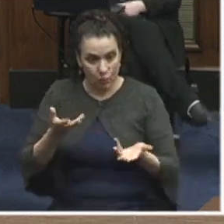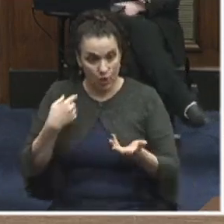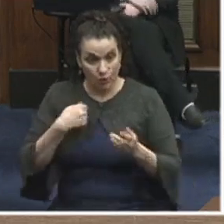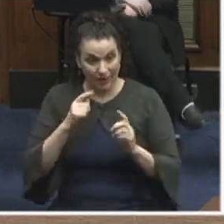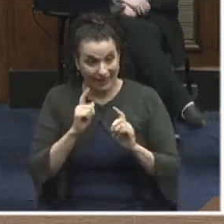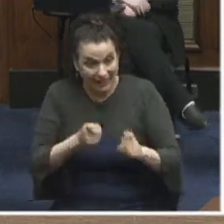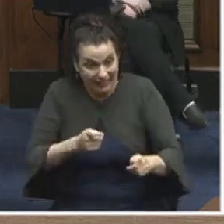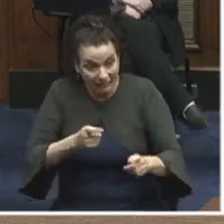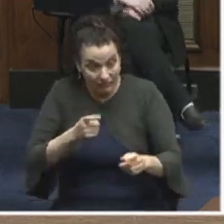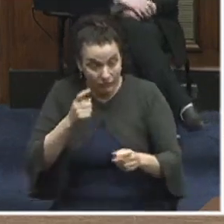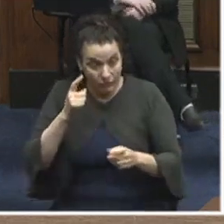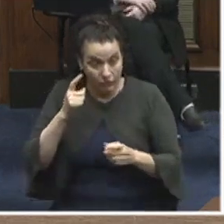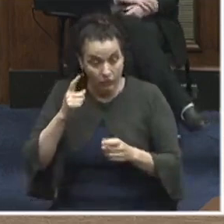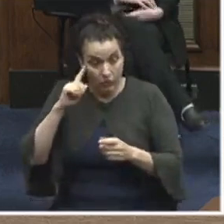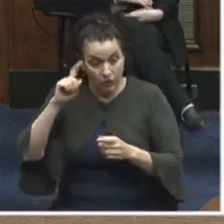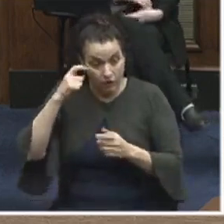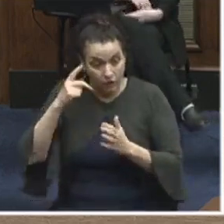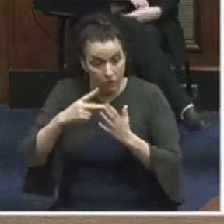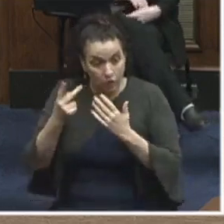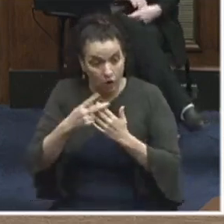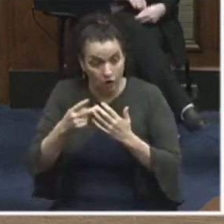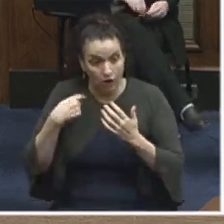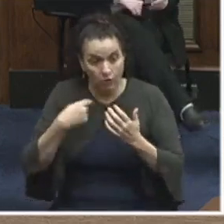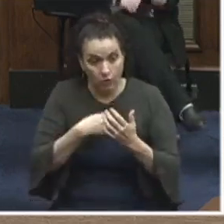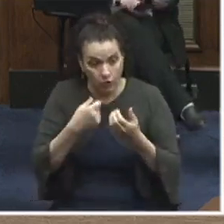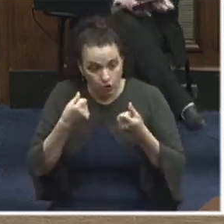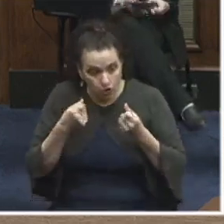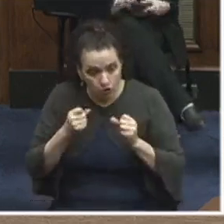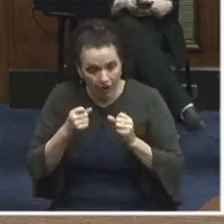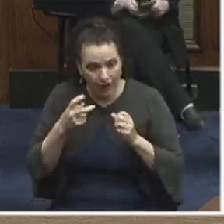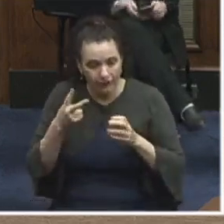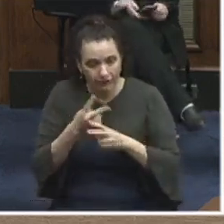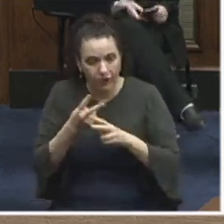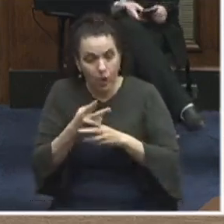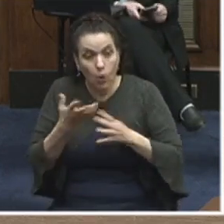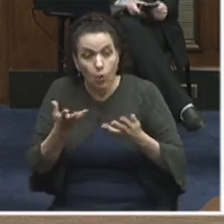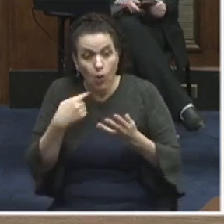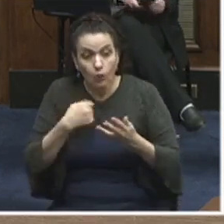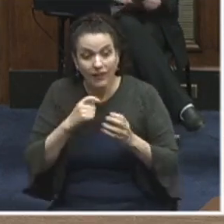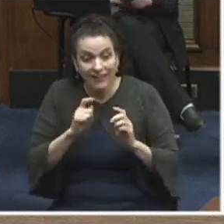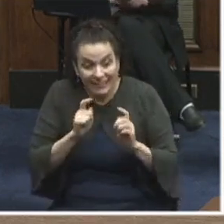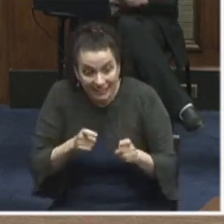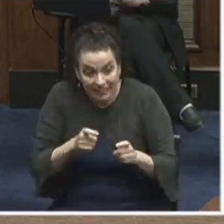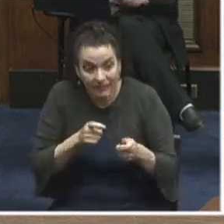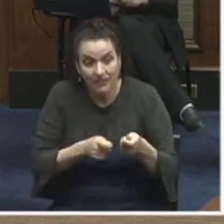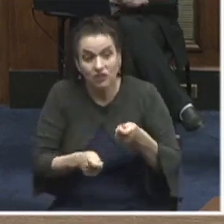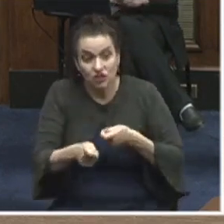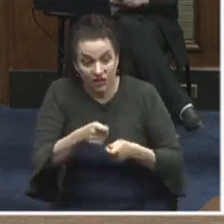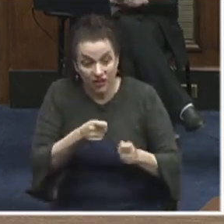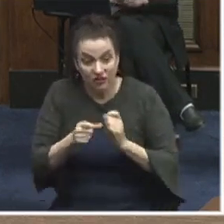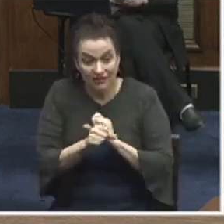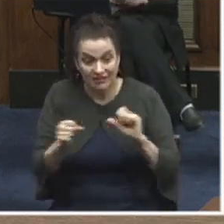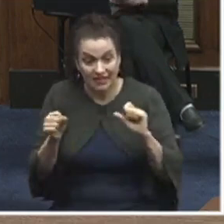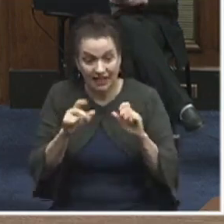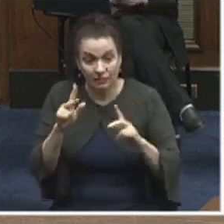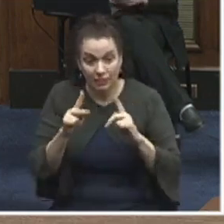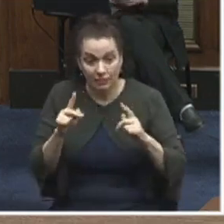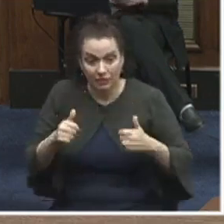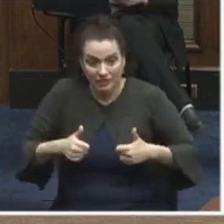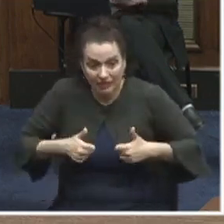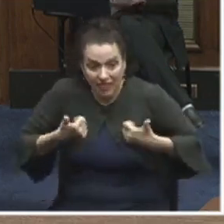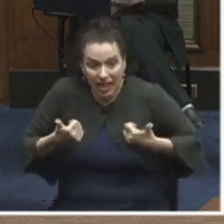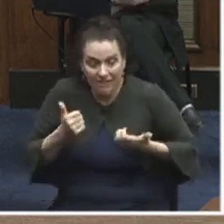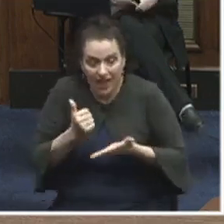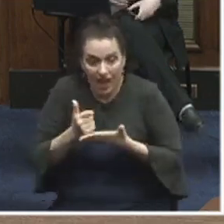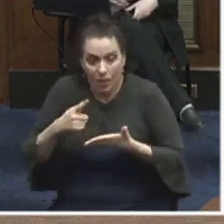government program. We're trying to maximize what we can give in exchange for improving people's lives, saving their lives, and helping them to thrive. That's the